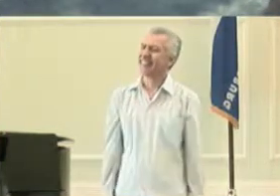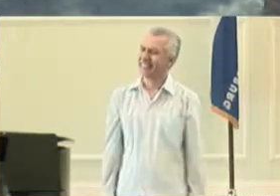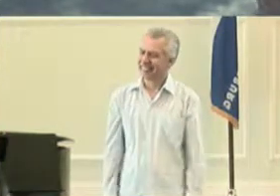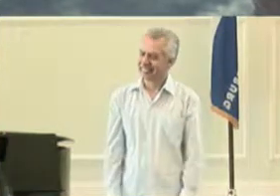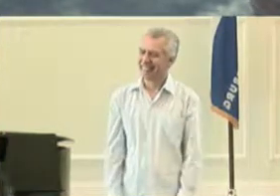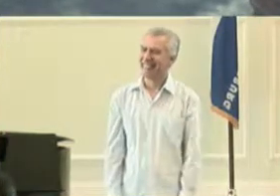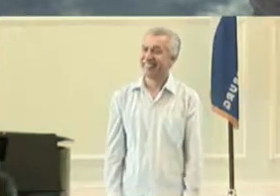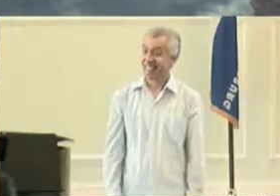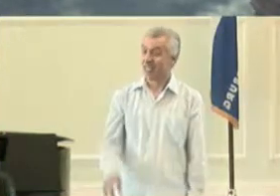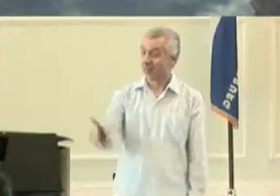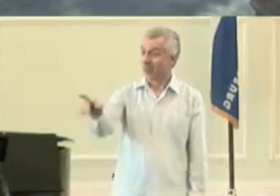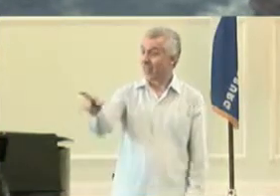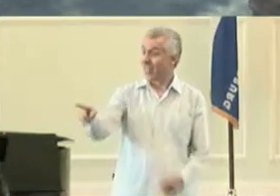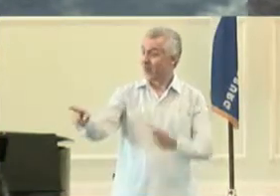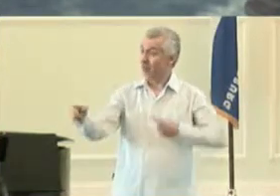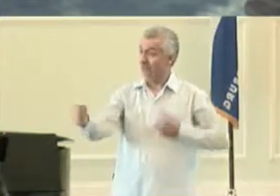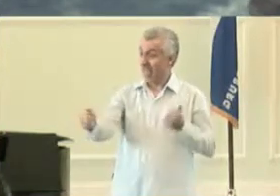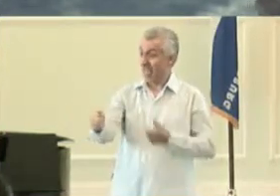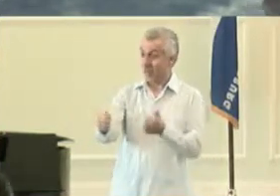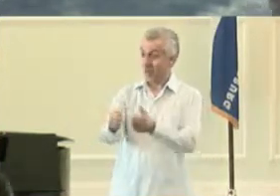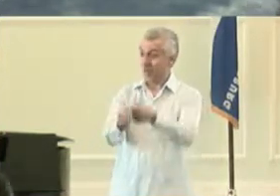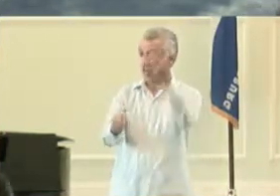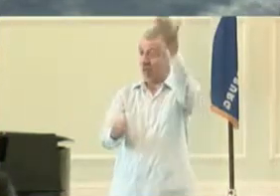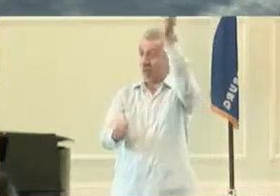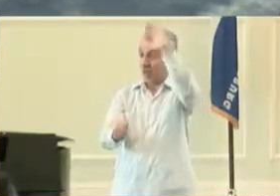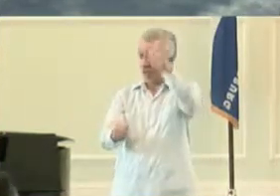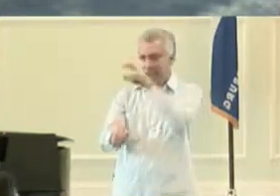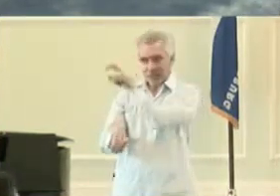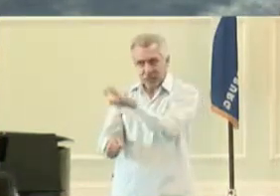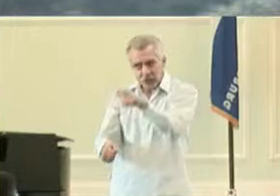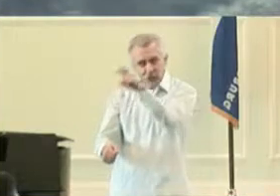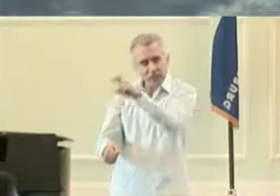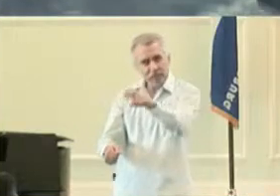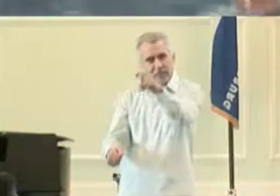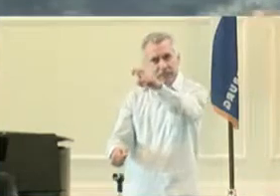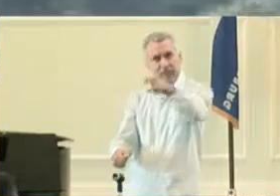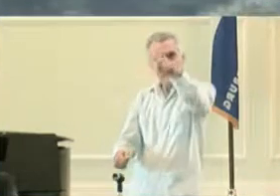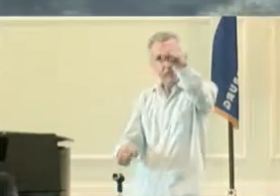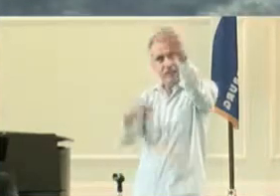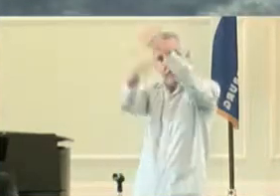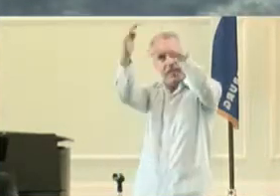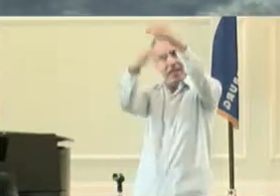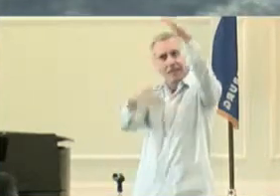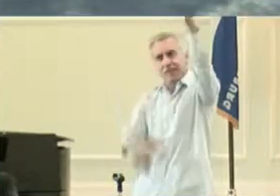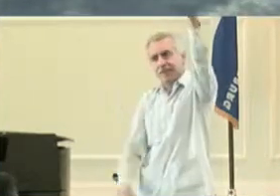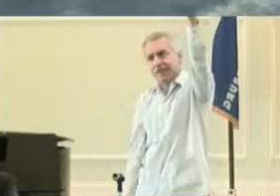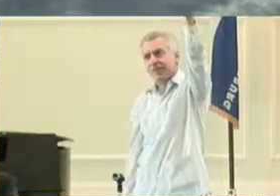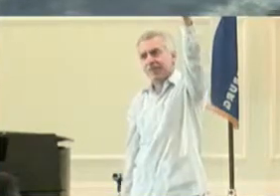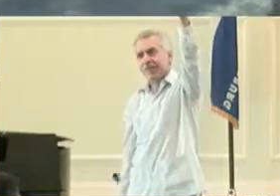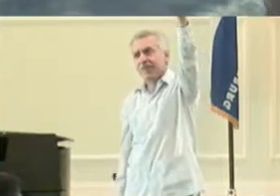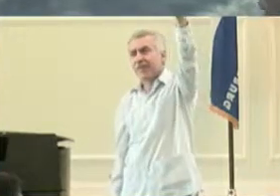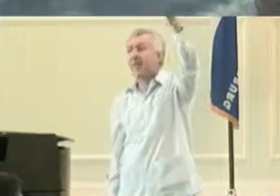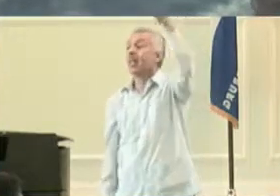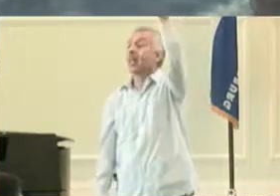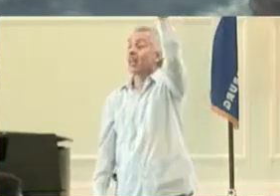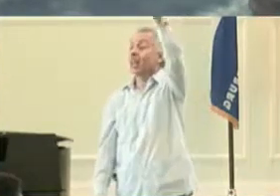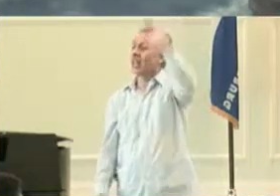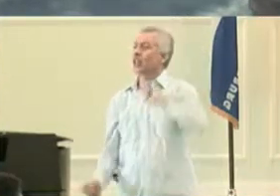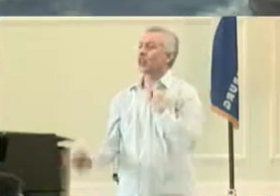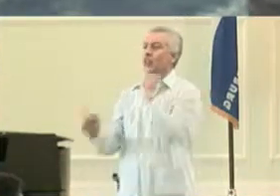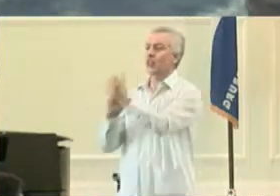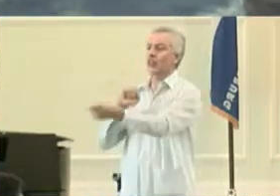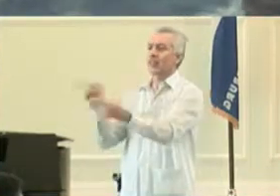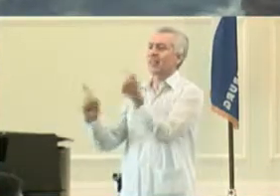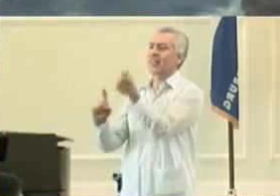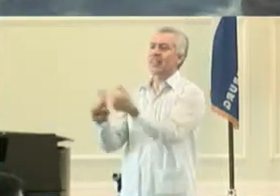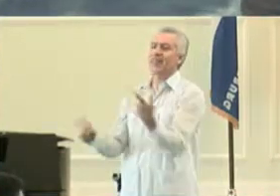you and I follow God in this journey to the promised land, meaning heaven, God is going to provide for us